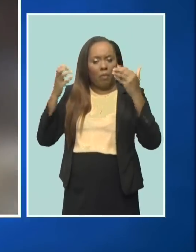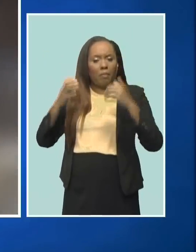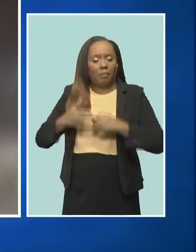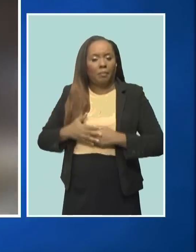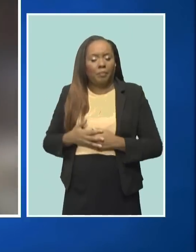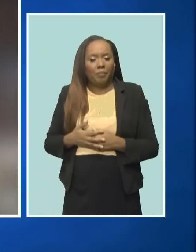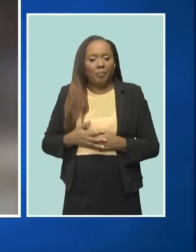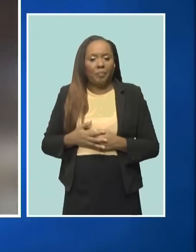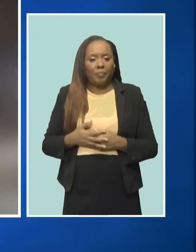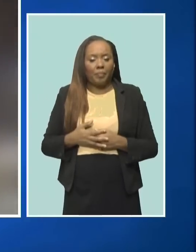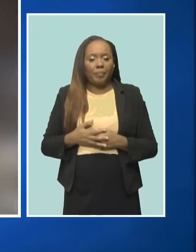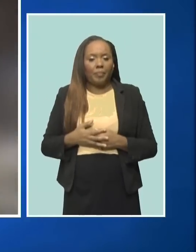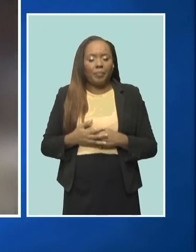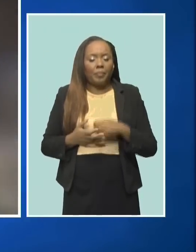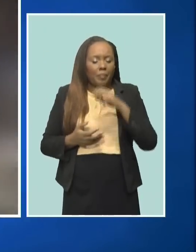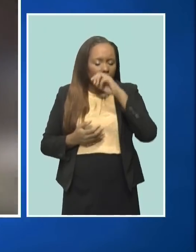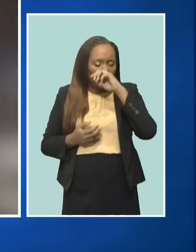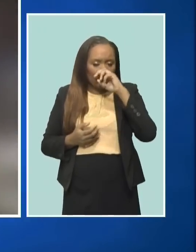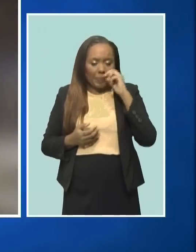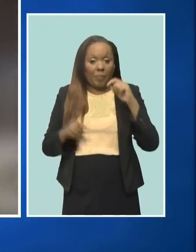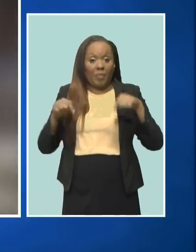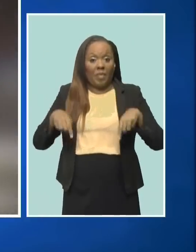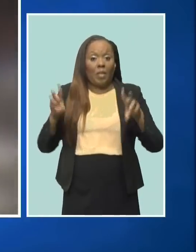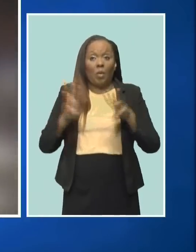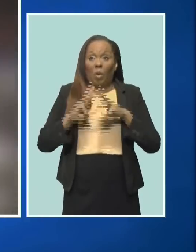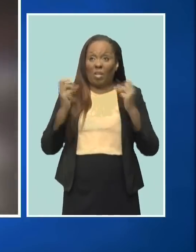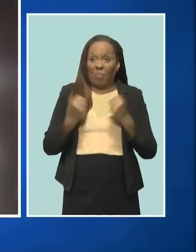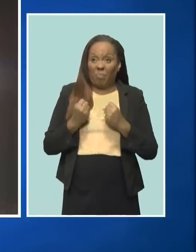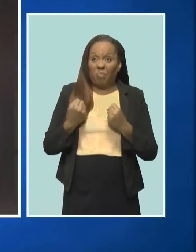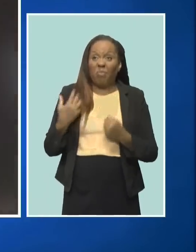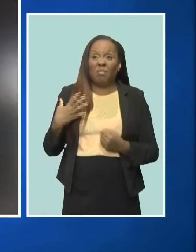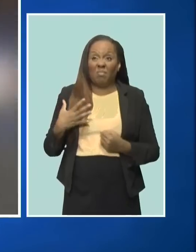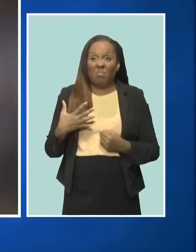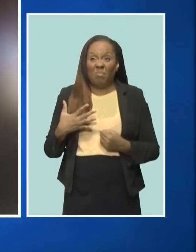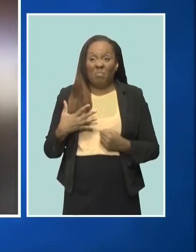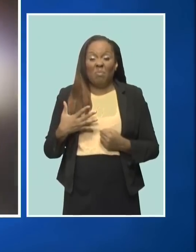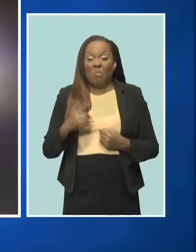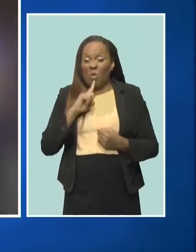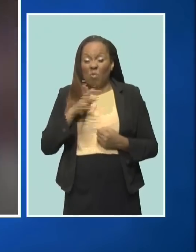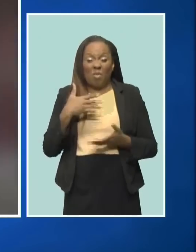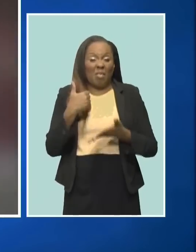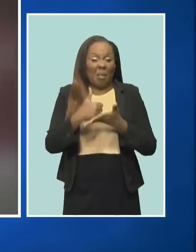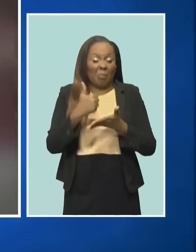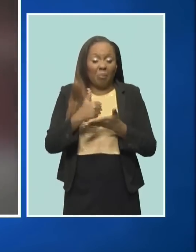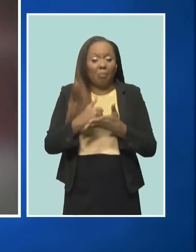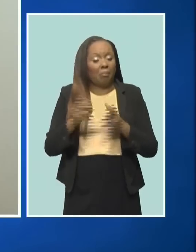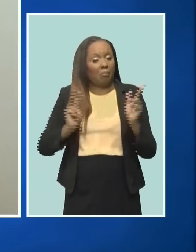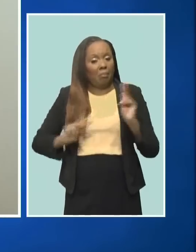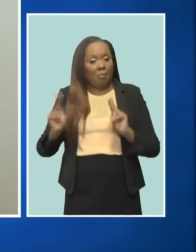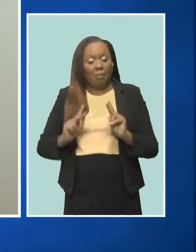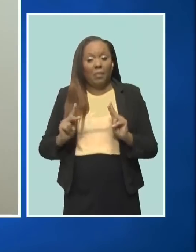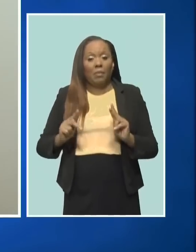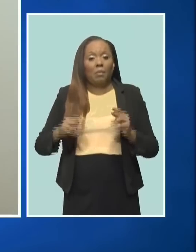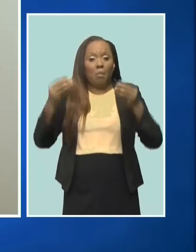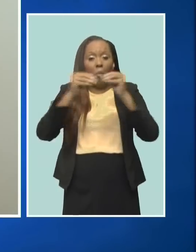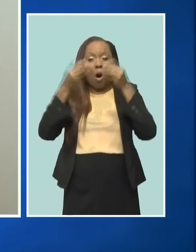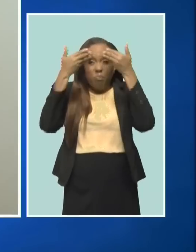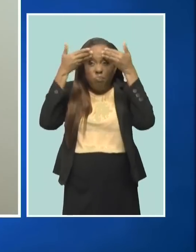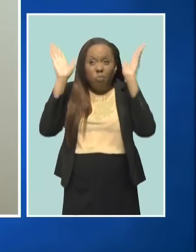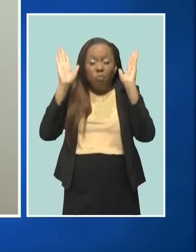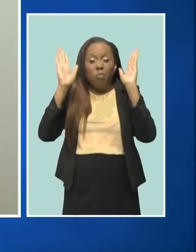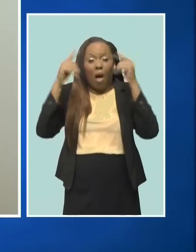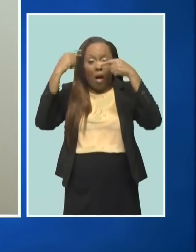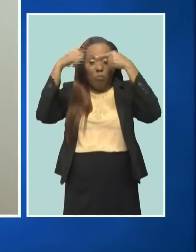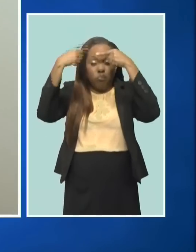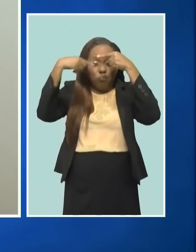I believe that this workshop would go a long way in helping to broaden the thinking of the people